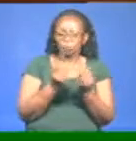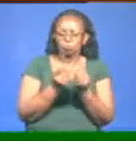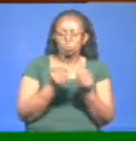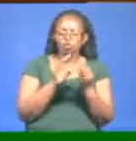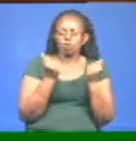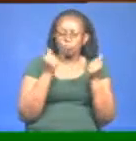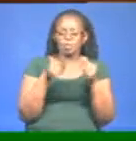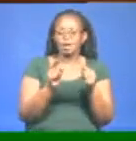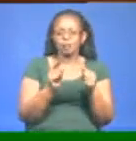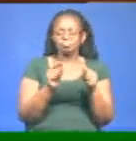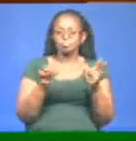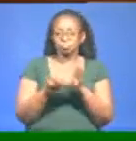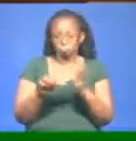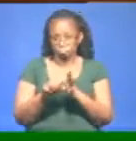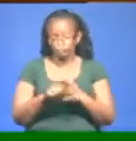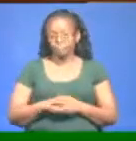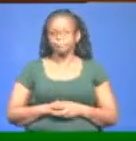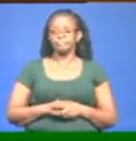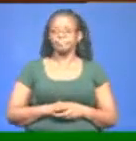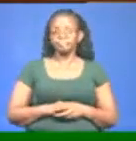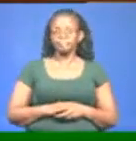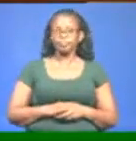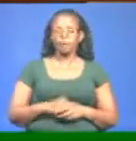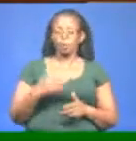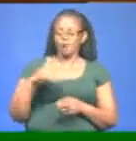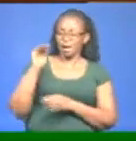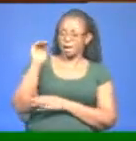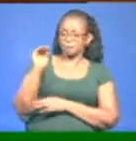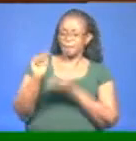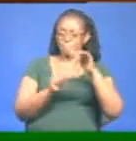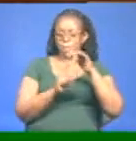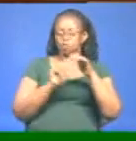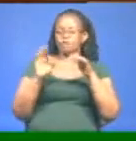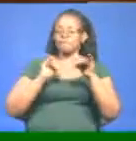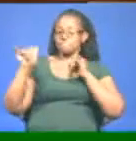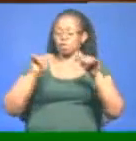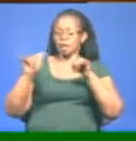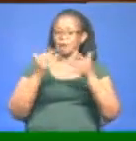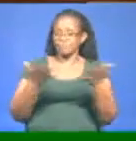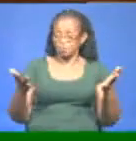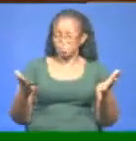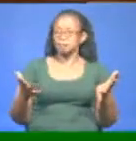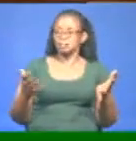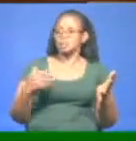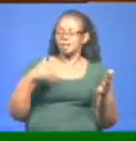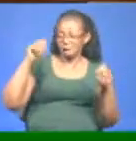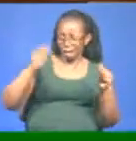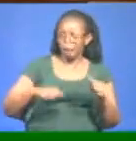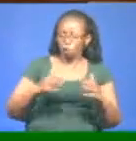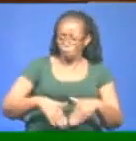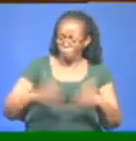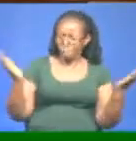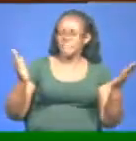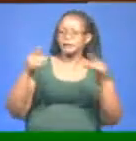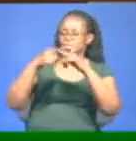We want to ask the Ministry of Foreign Affairs to consider opening several consulates in